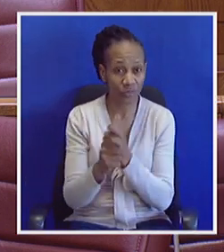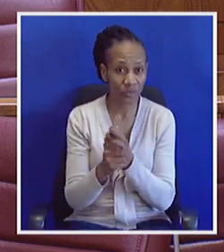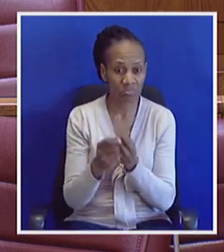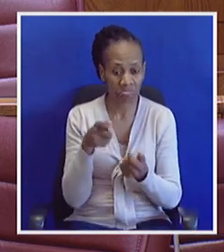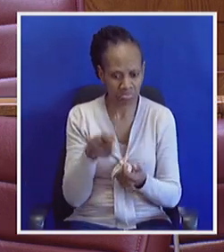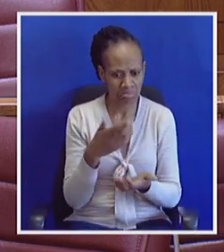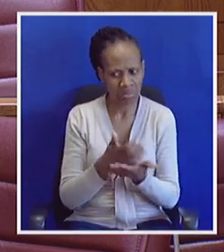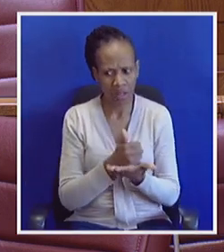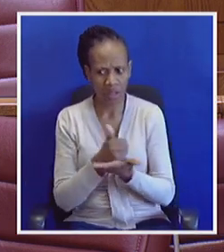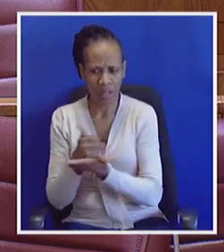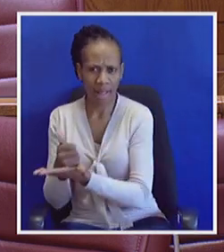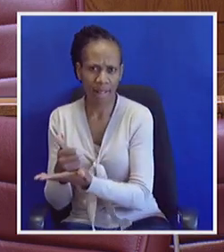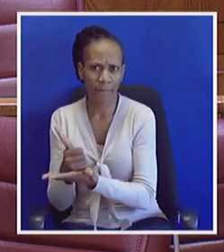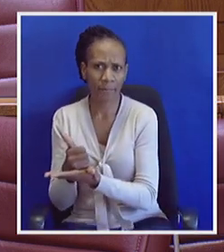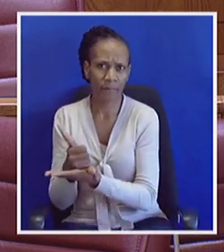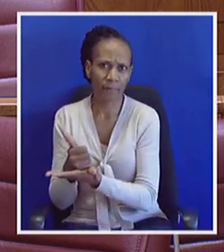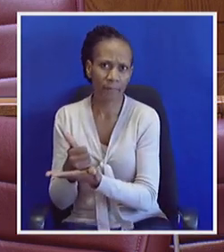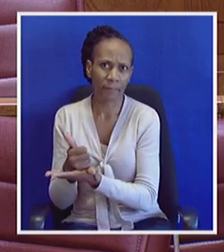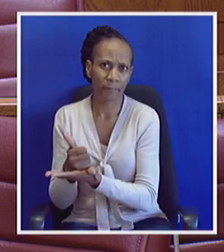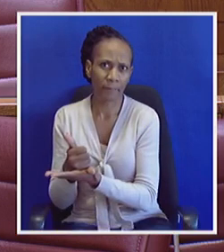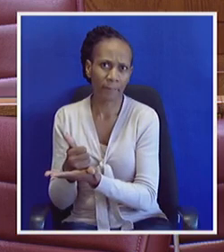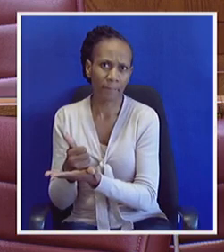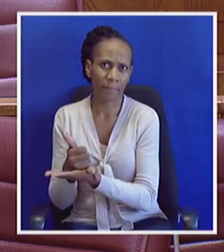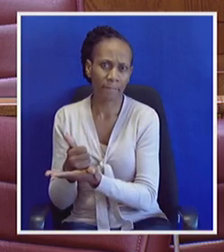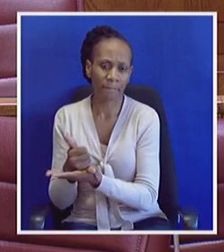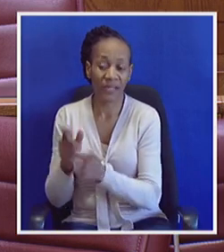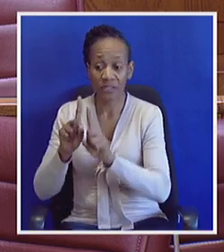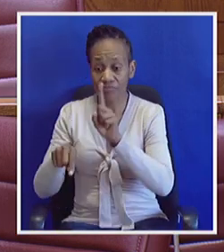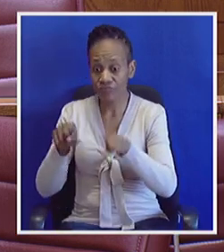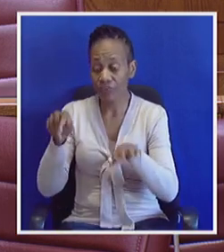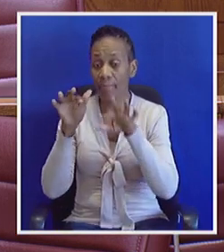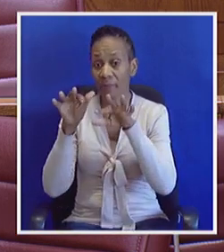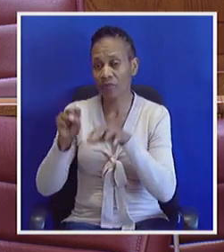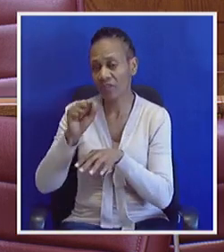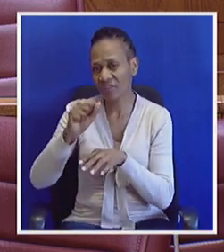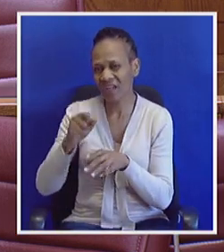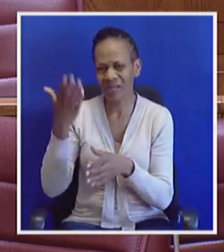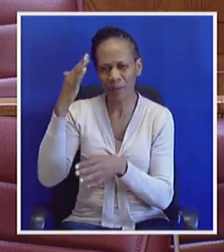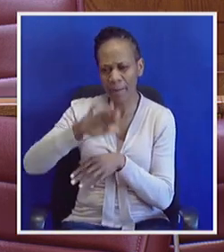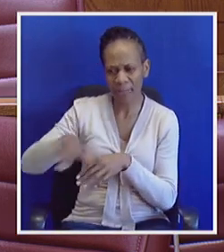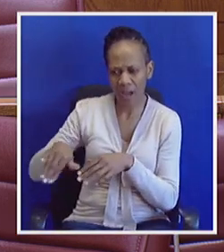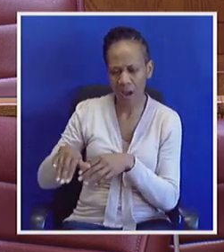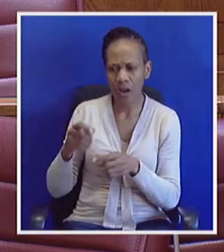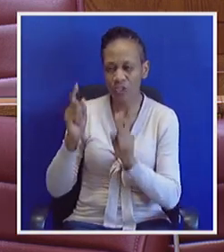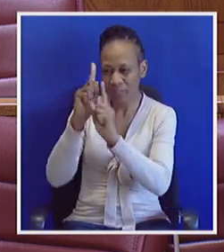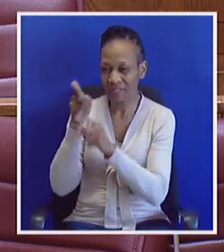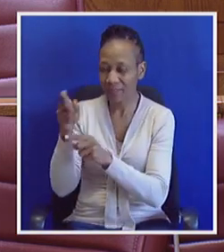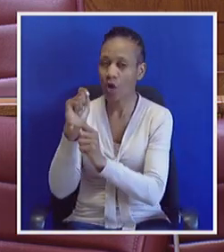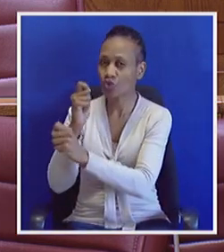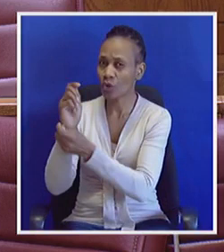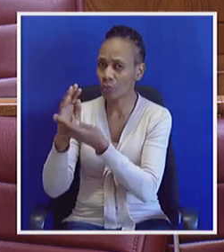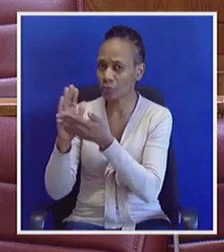largest section of our historically and current marginalized people of South Africa, in particular those in rural areas?